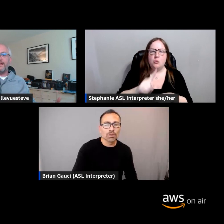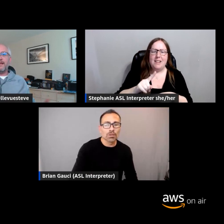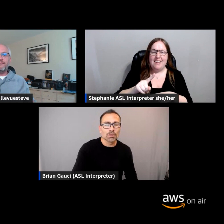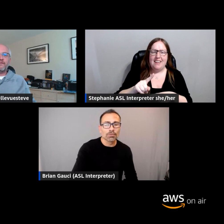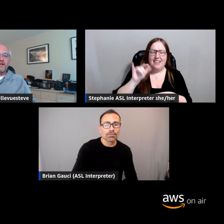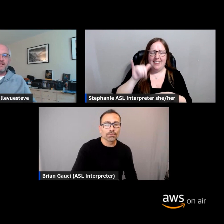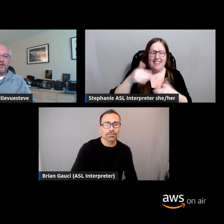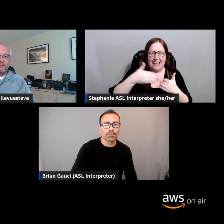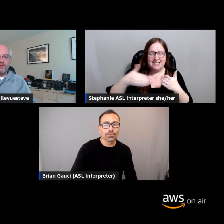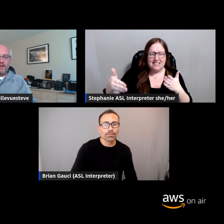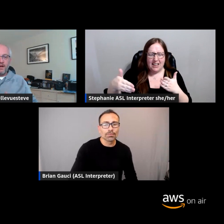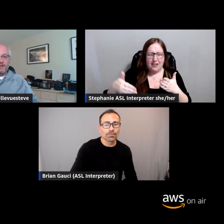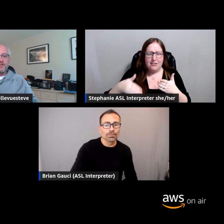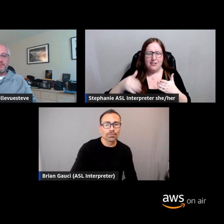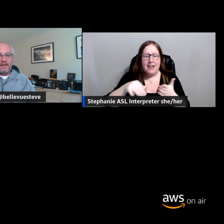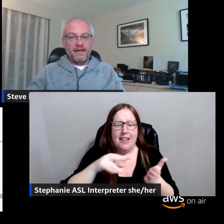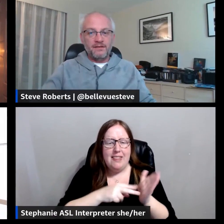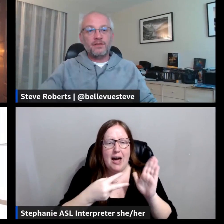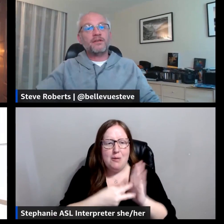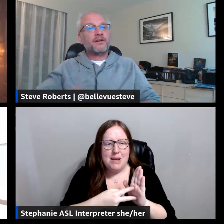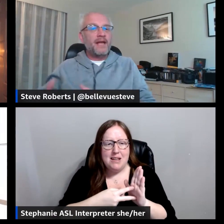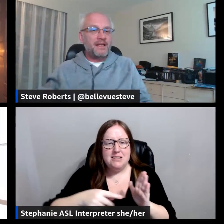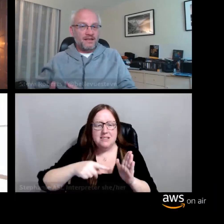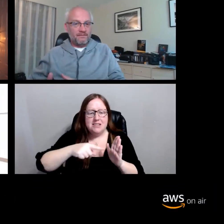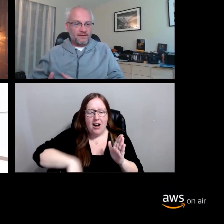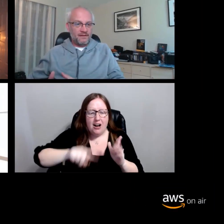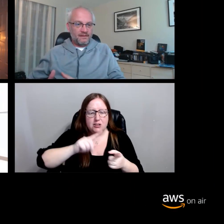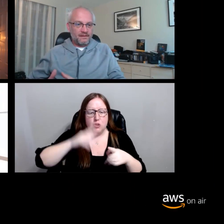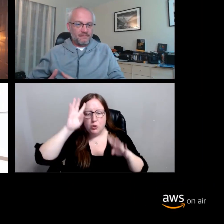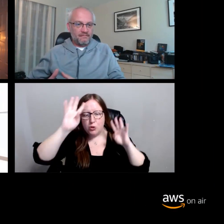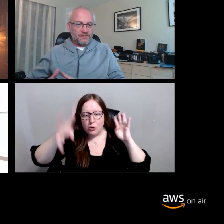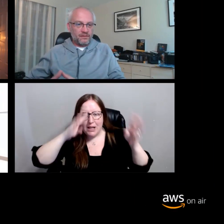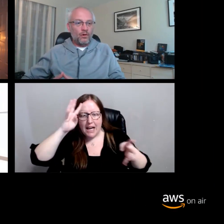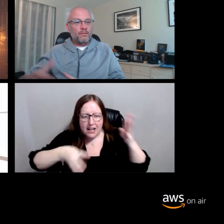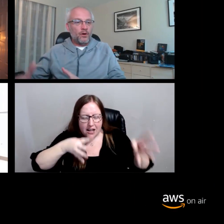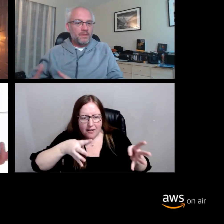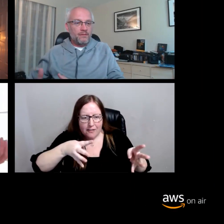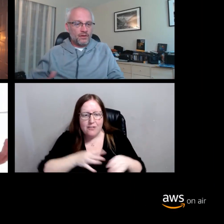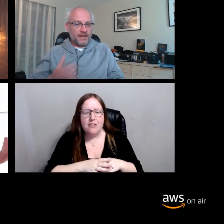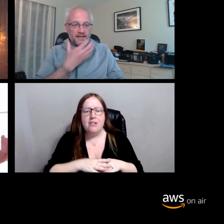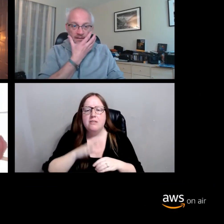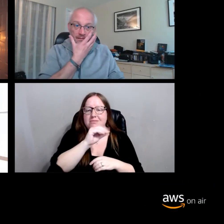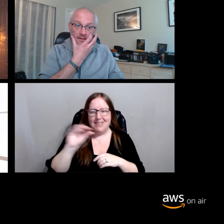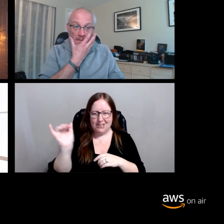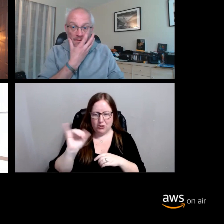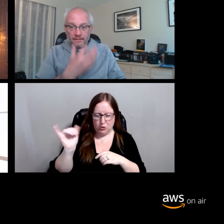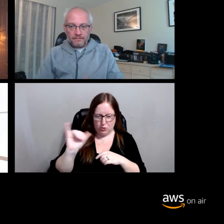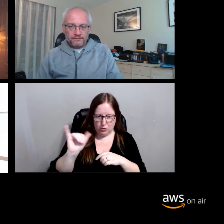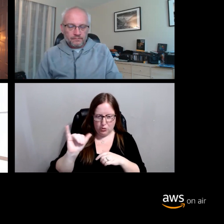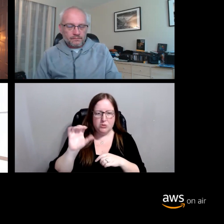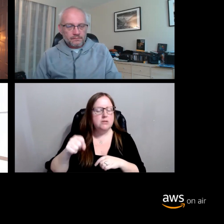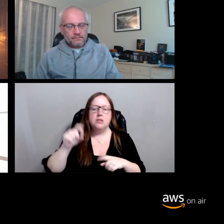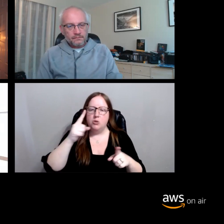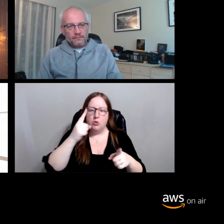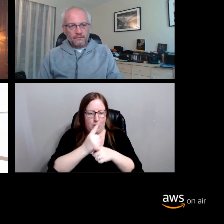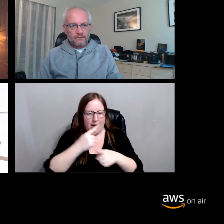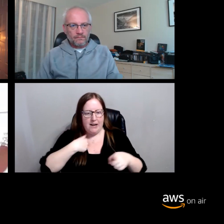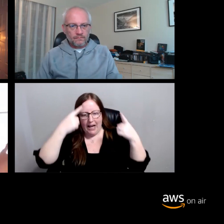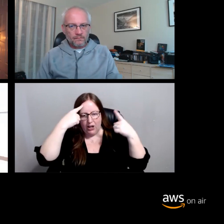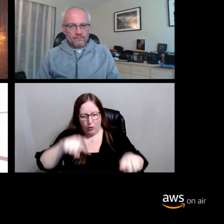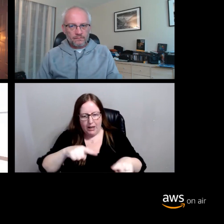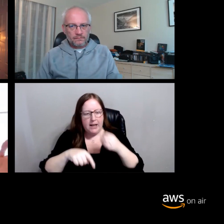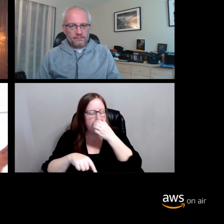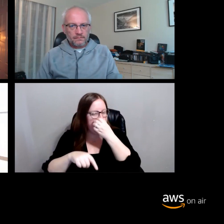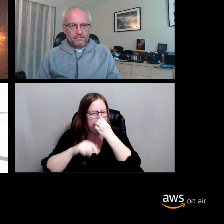know, that then frees up us to be to do the creative. Yeah, totally. And I don't want to, you know,